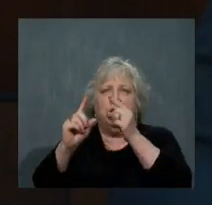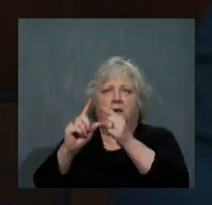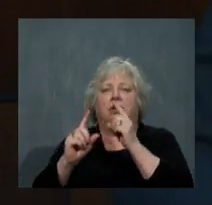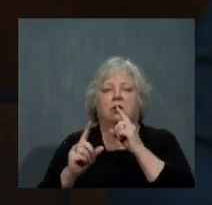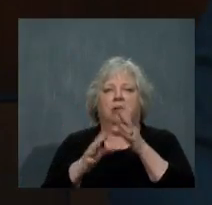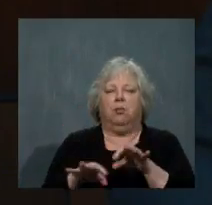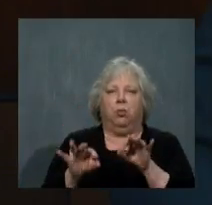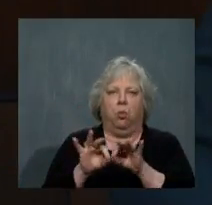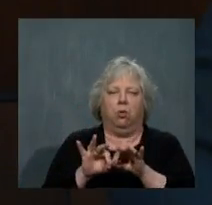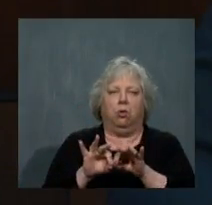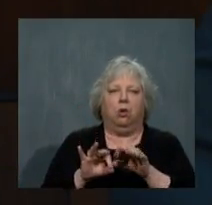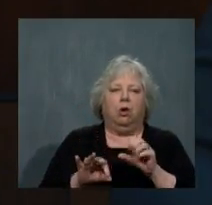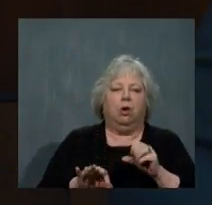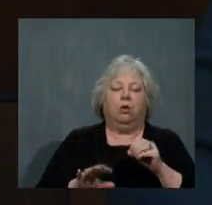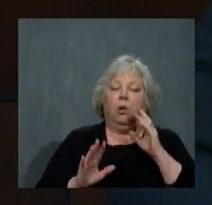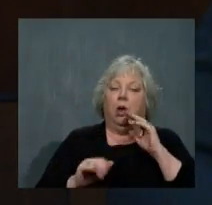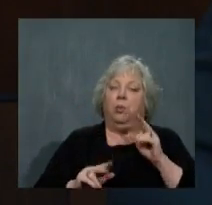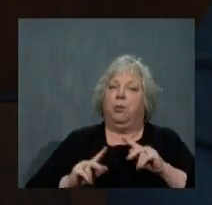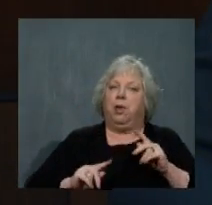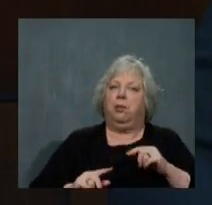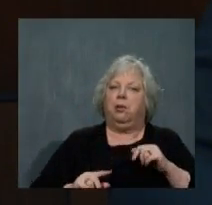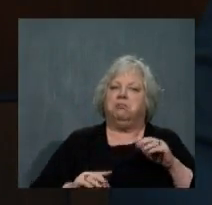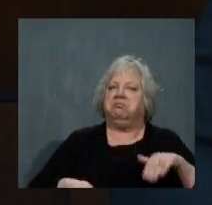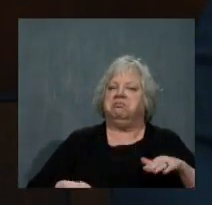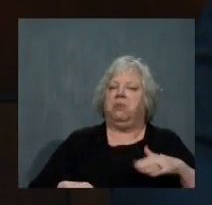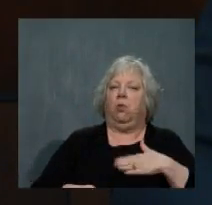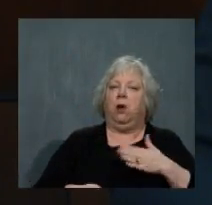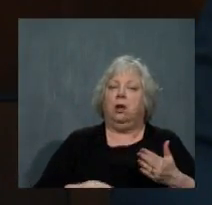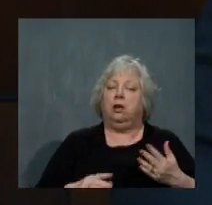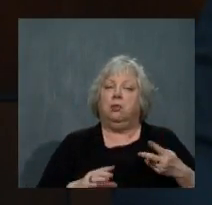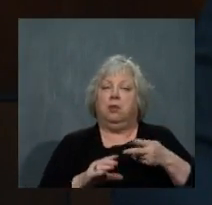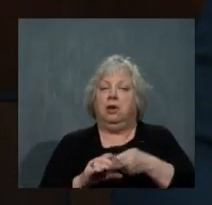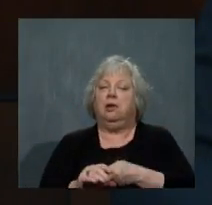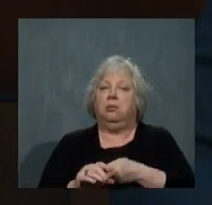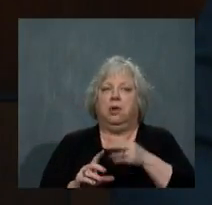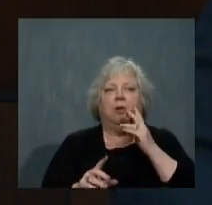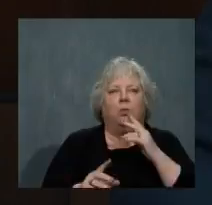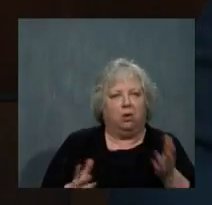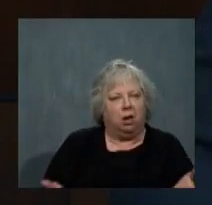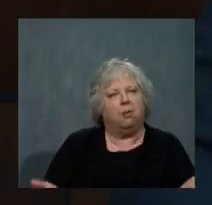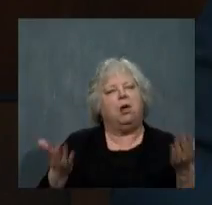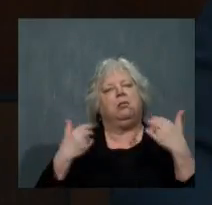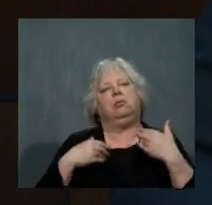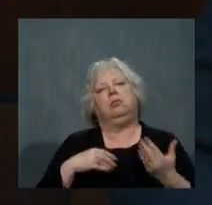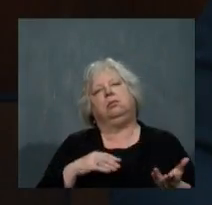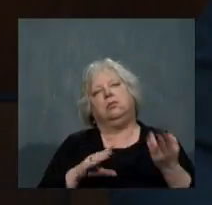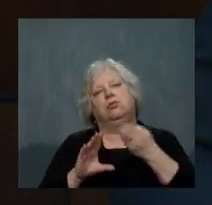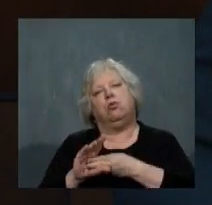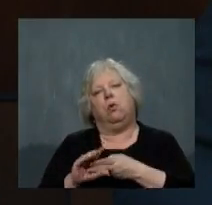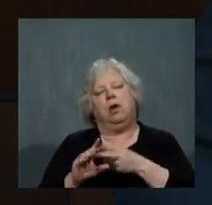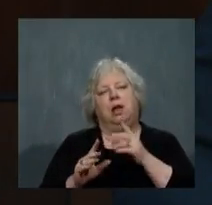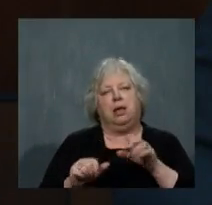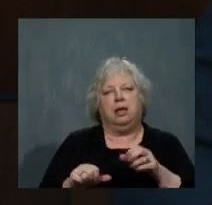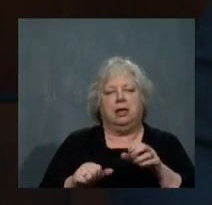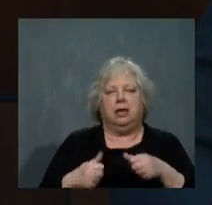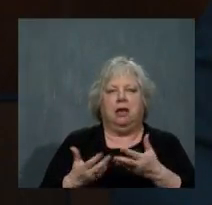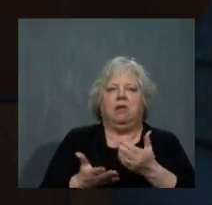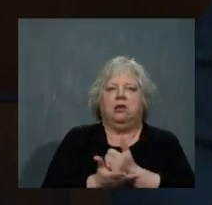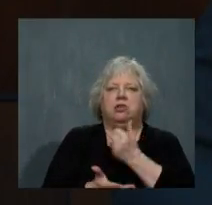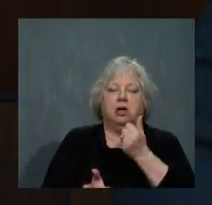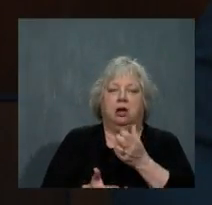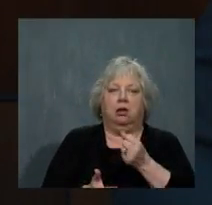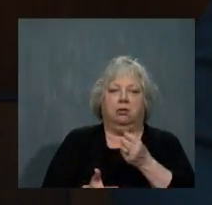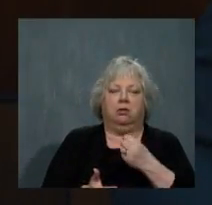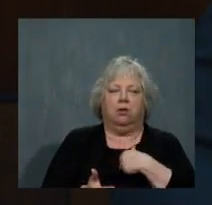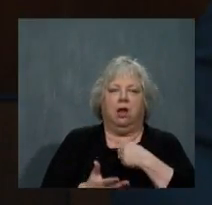aren't yet willing to participate will come on board and give it a chance. And so I